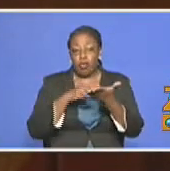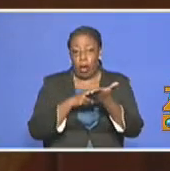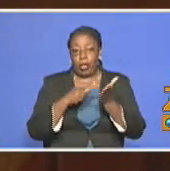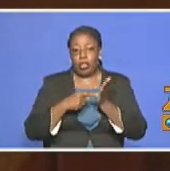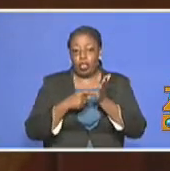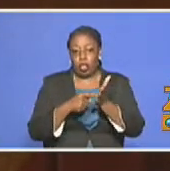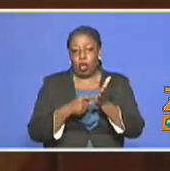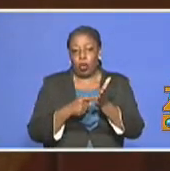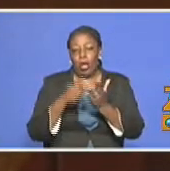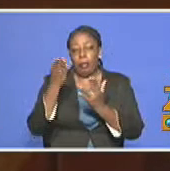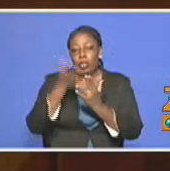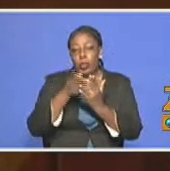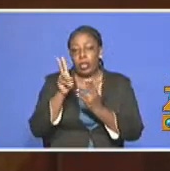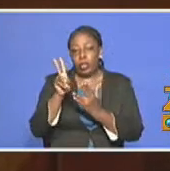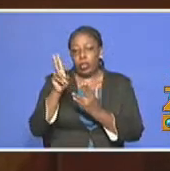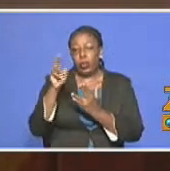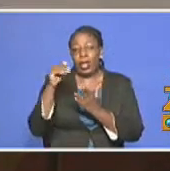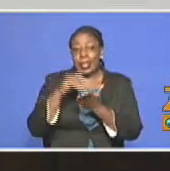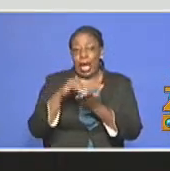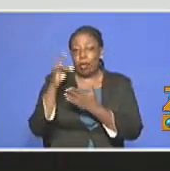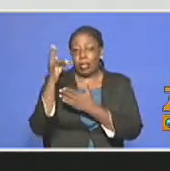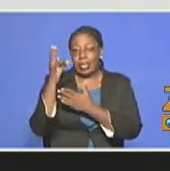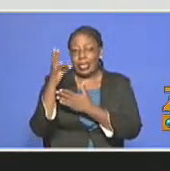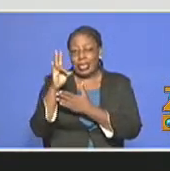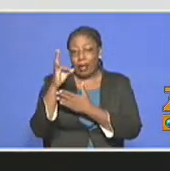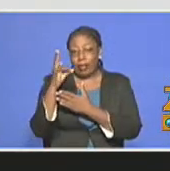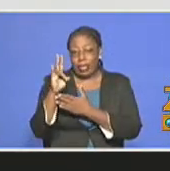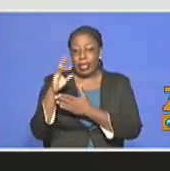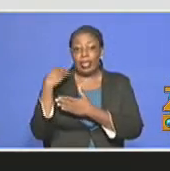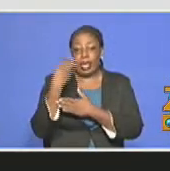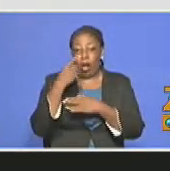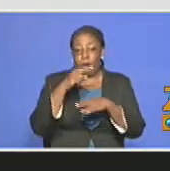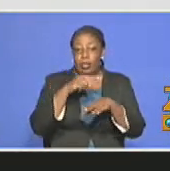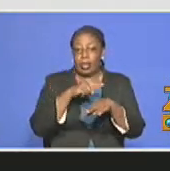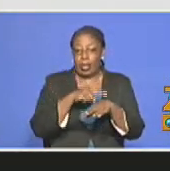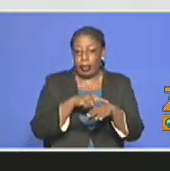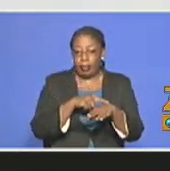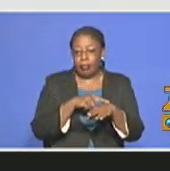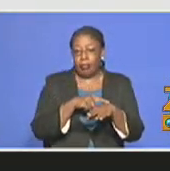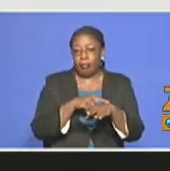between 2017, and this is our time,